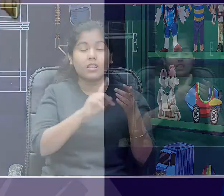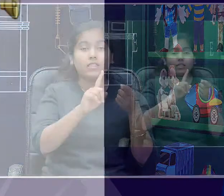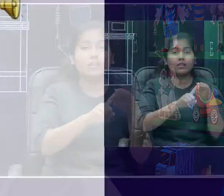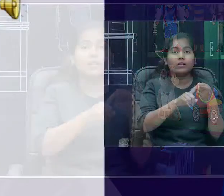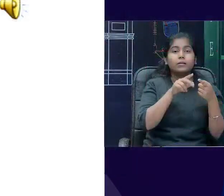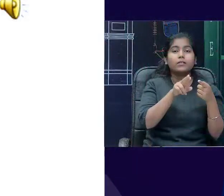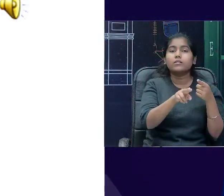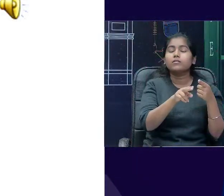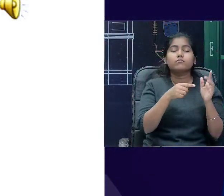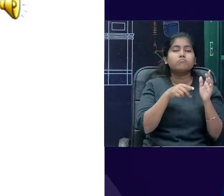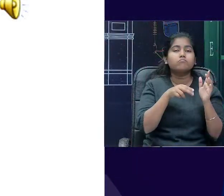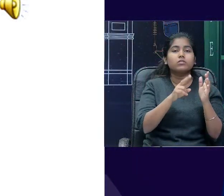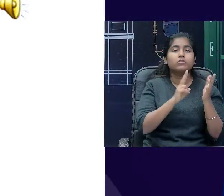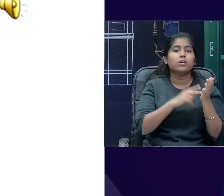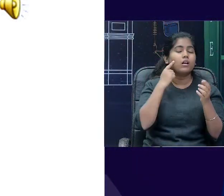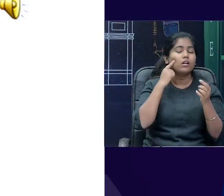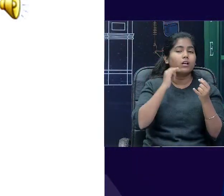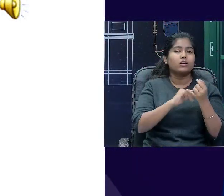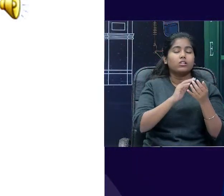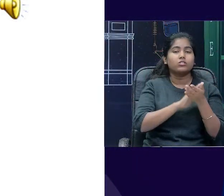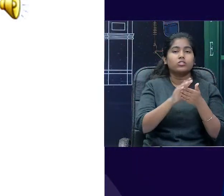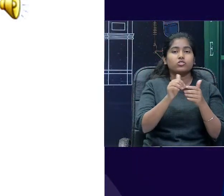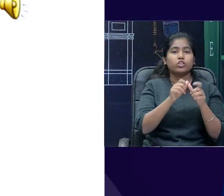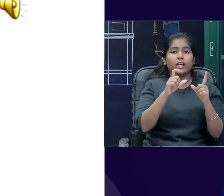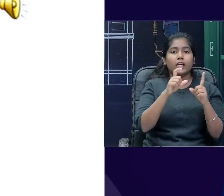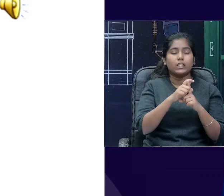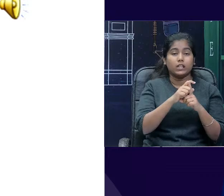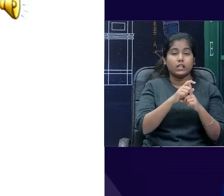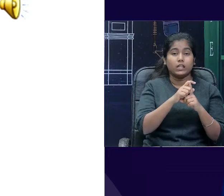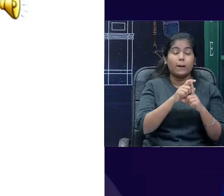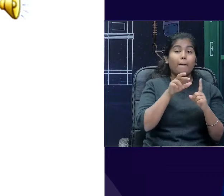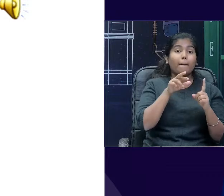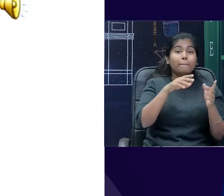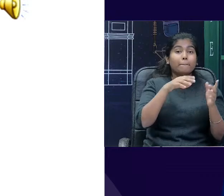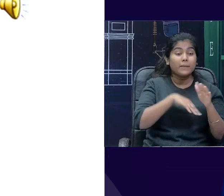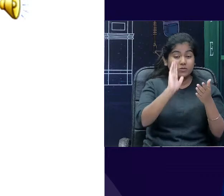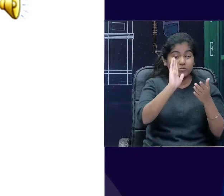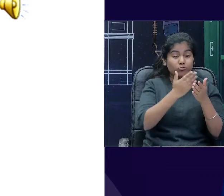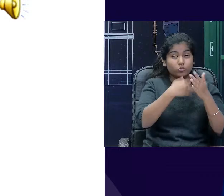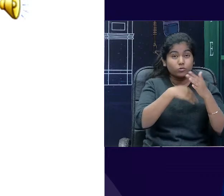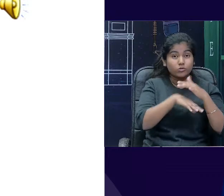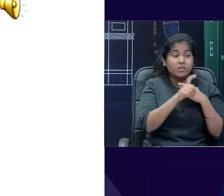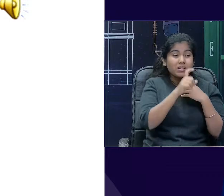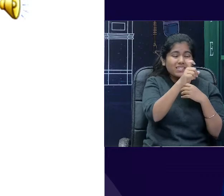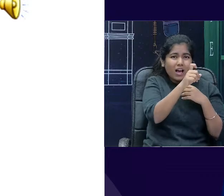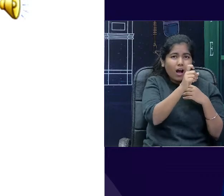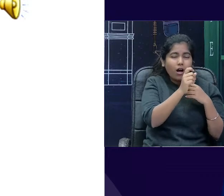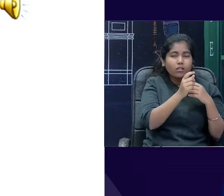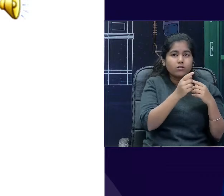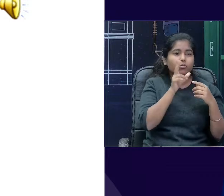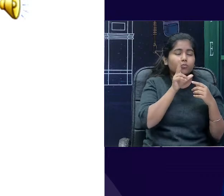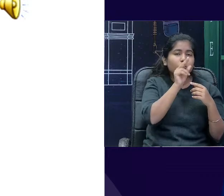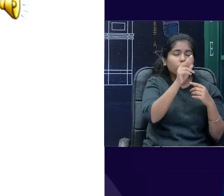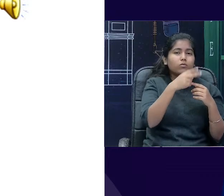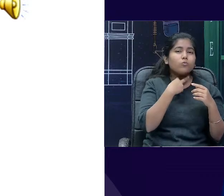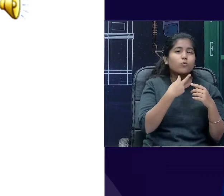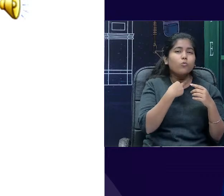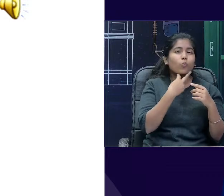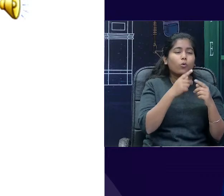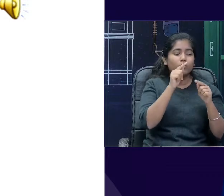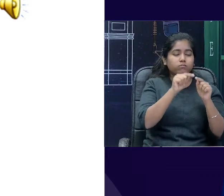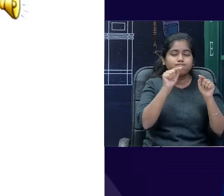nishad. Nishad means the 7th swar of musical notes. Okay. And here in our story we have